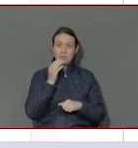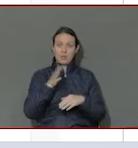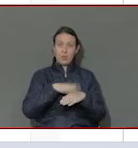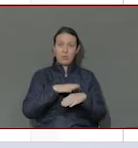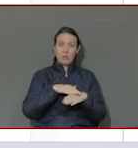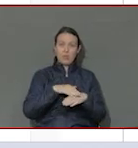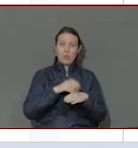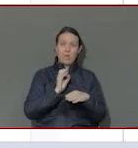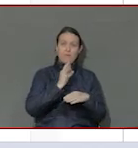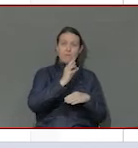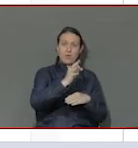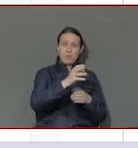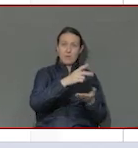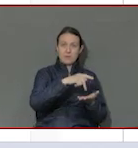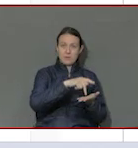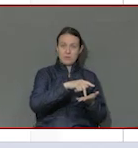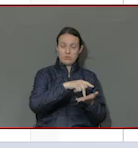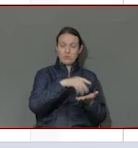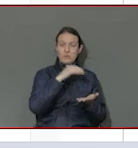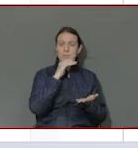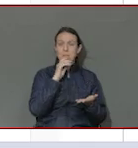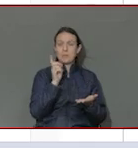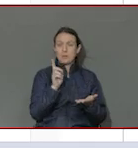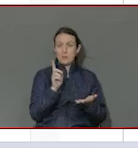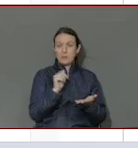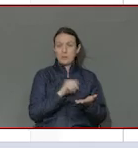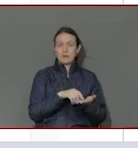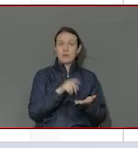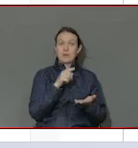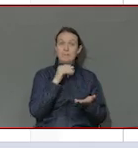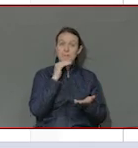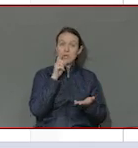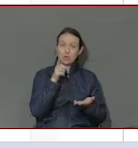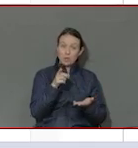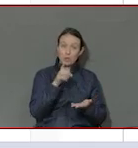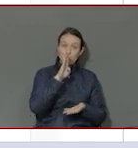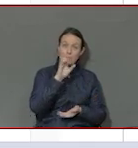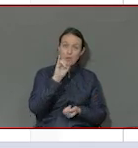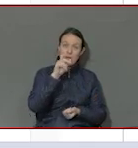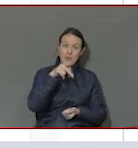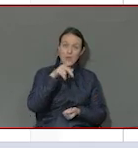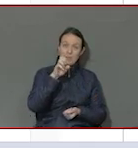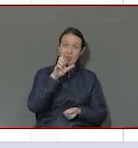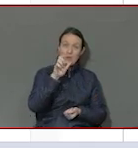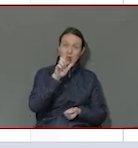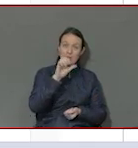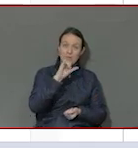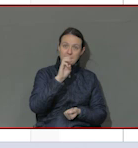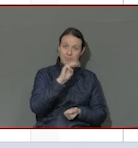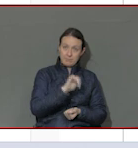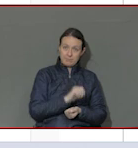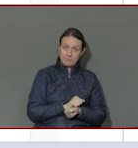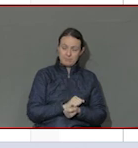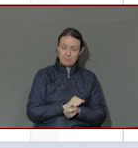position, which indicates what? Bipedalism. And bipedalism will allow us to